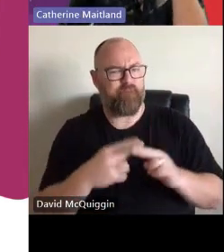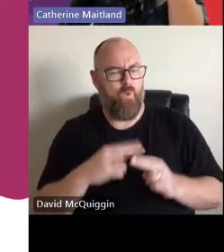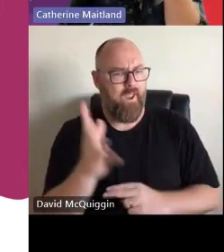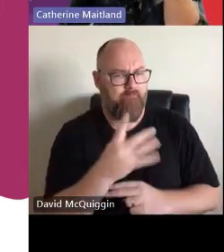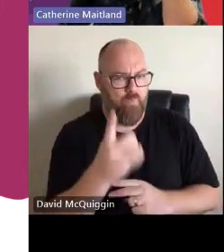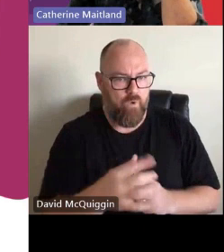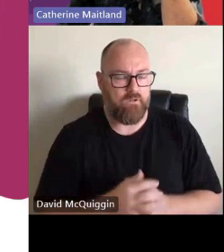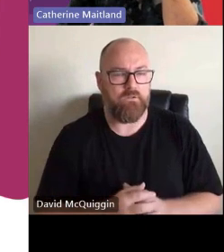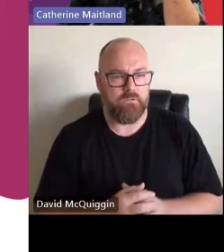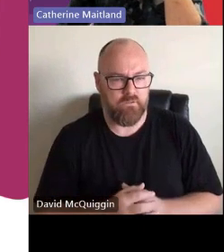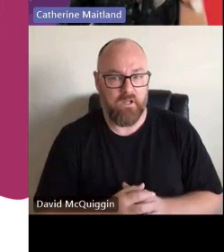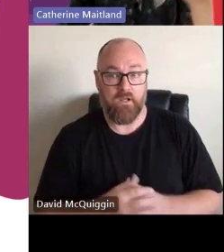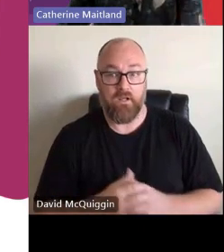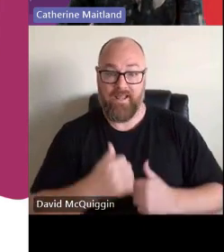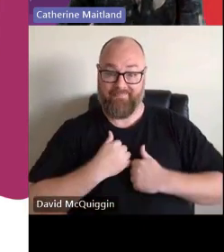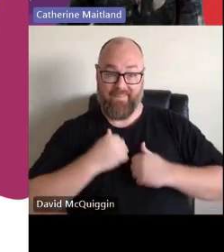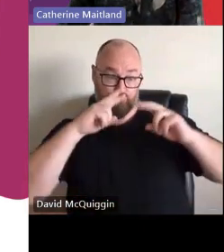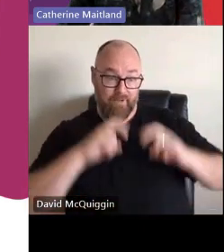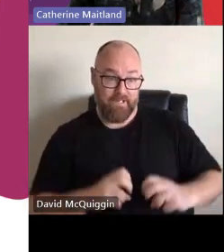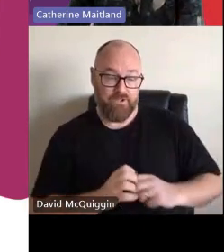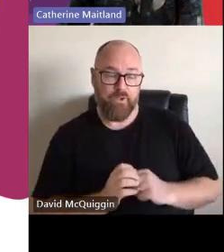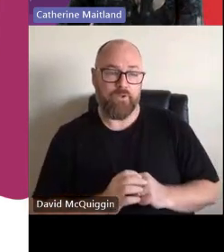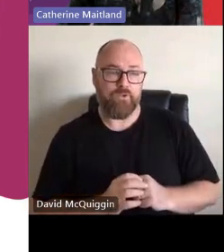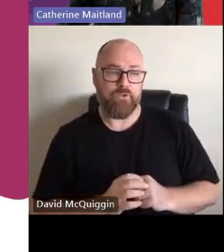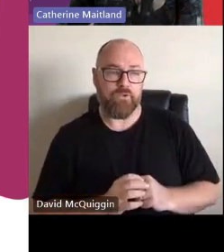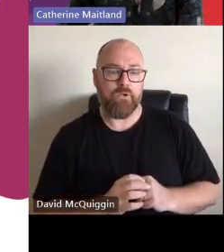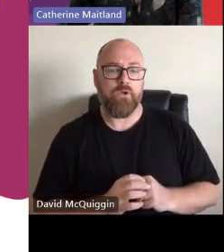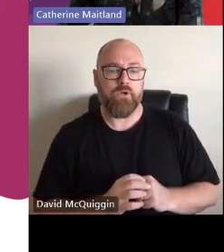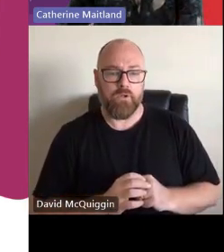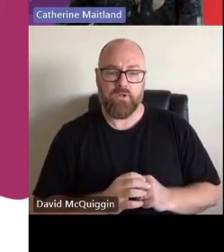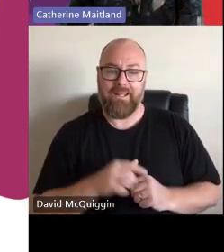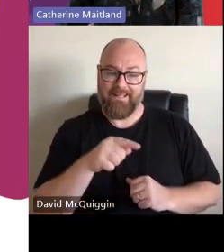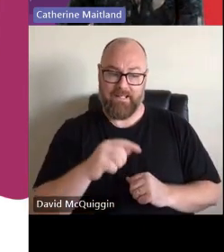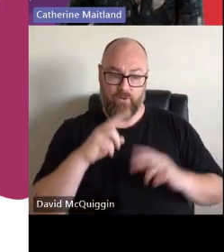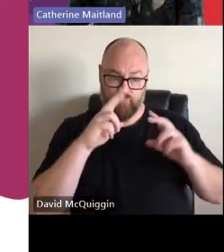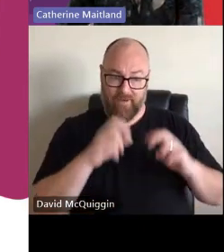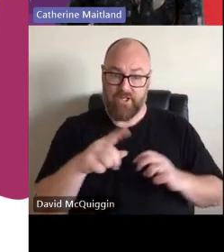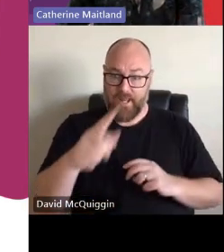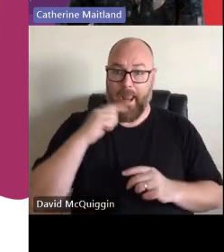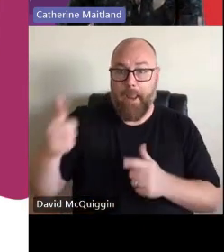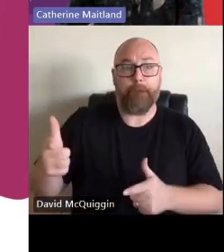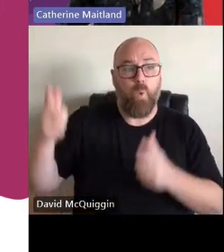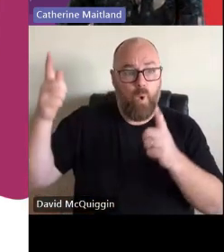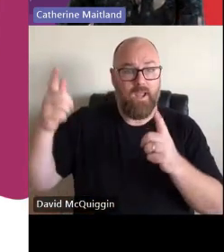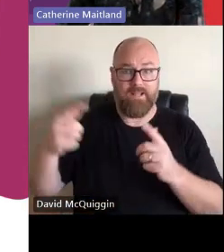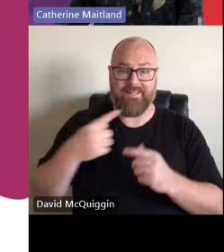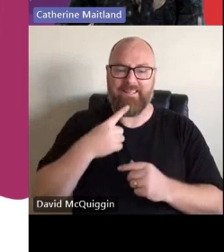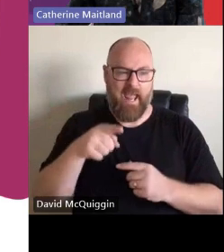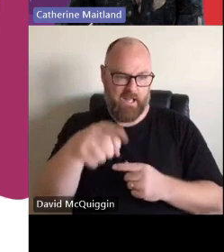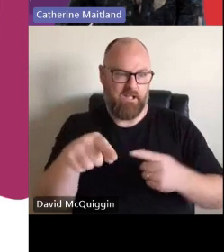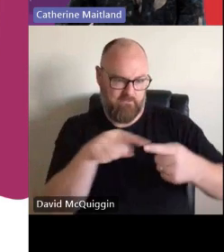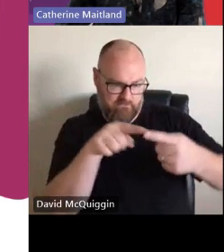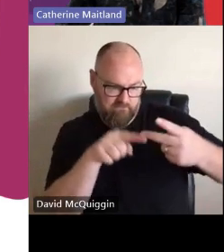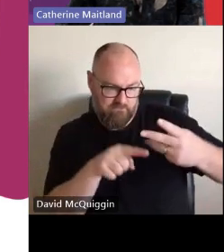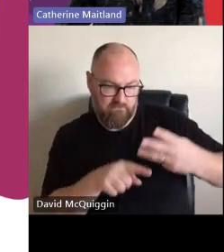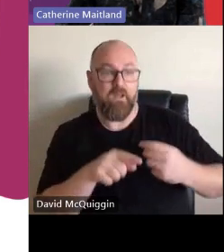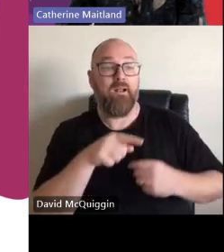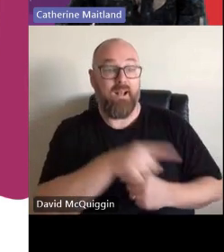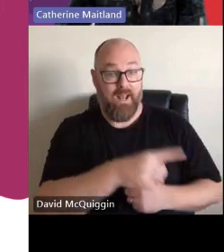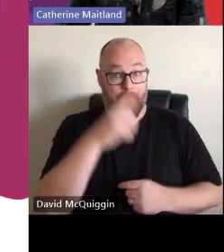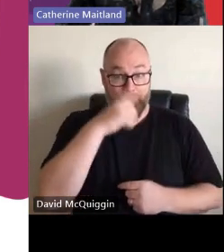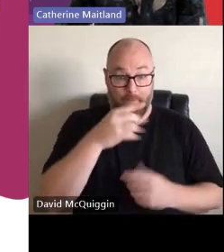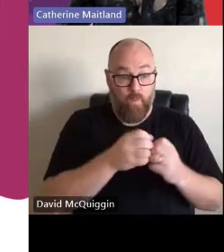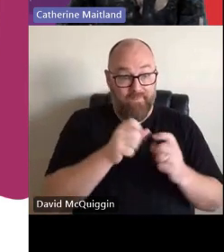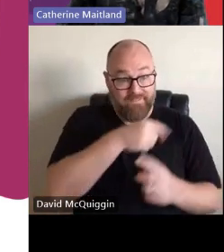In this research, as I said, as well as employers stating this, people with disability consistently talked